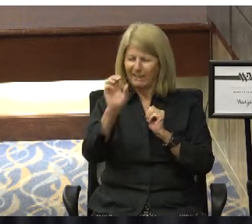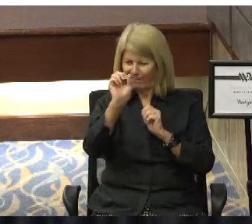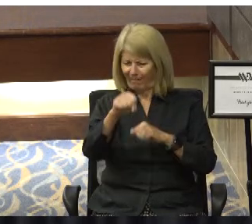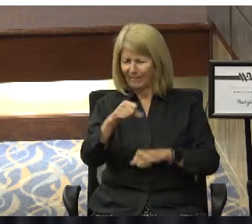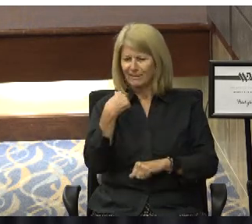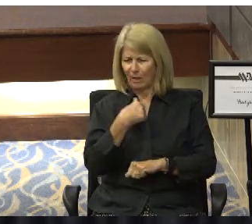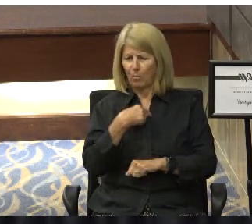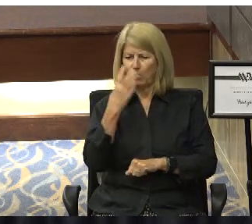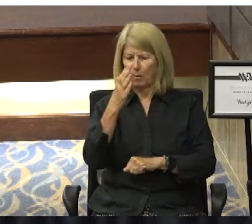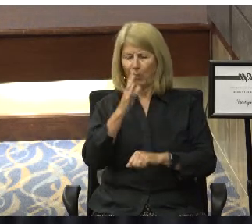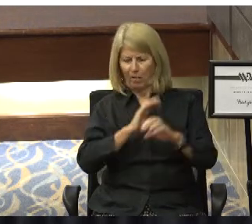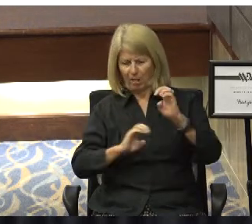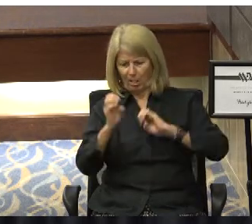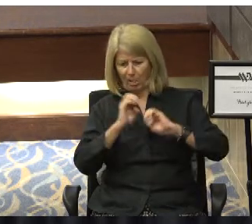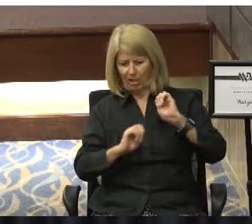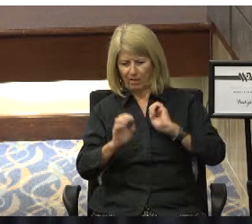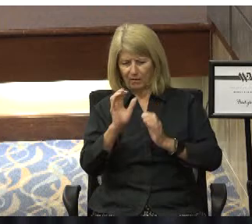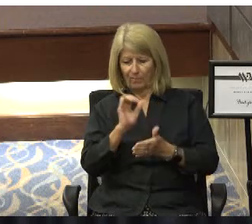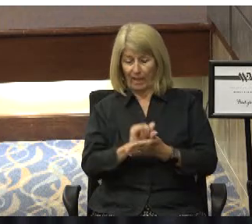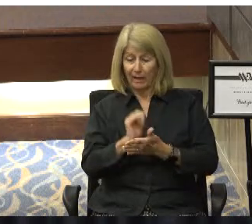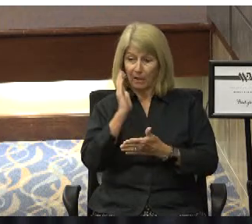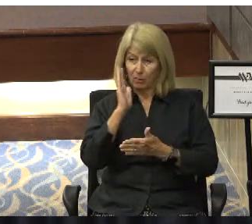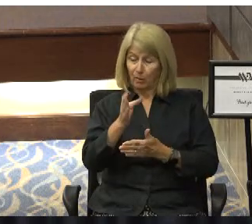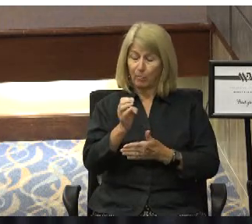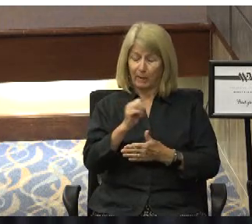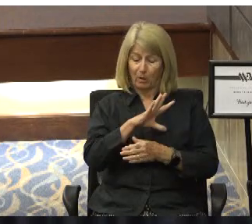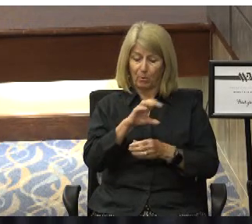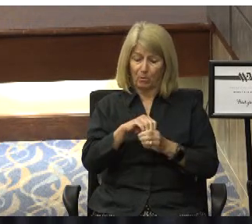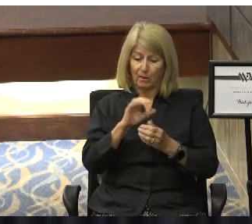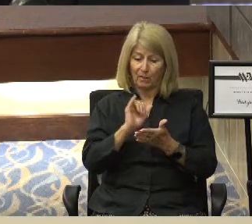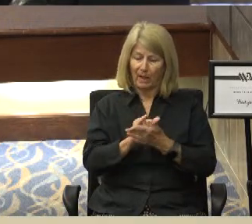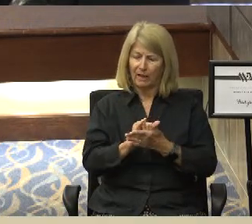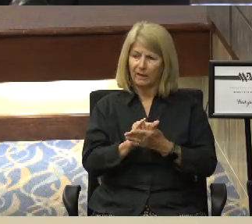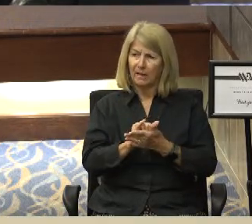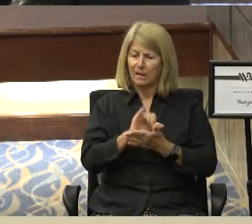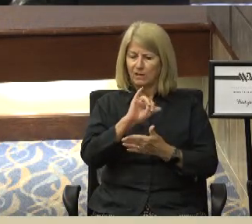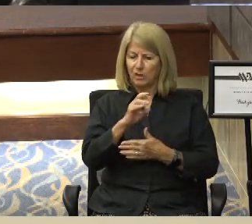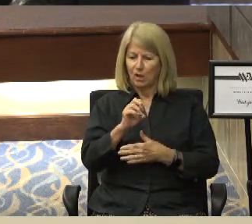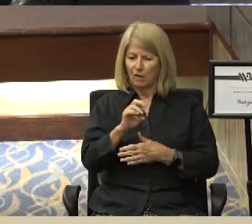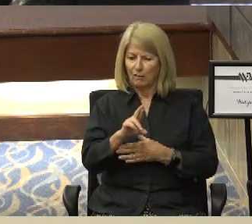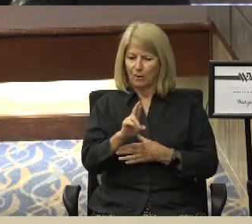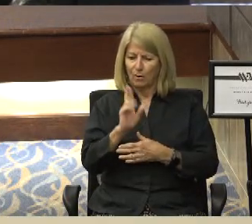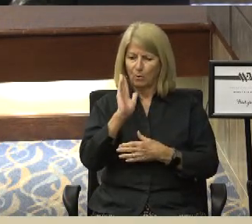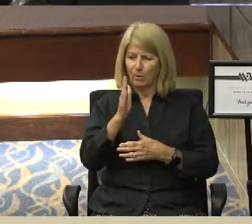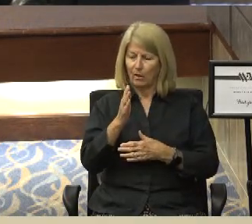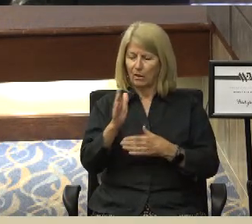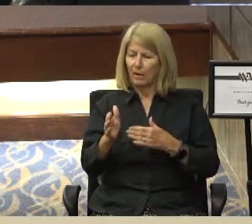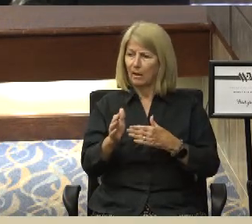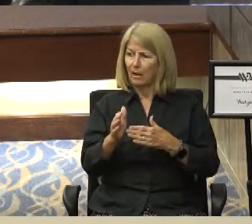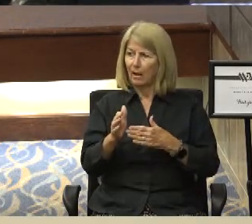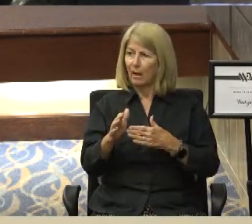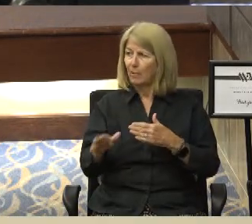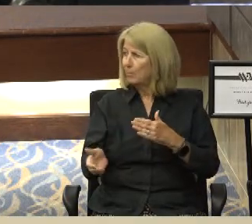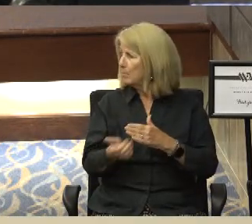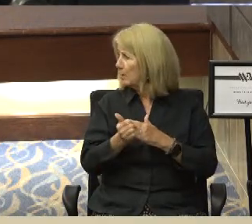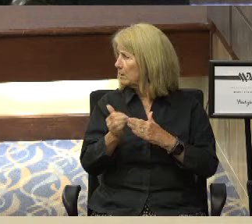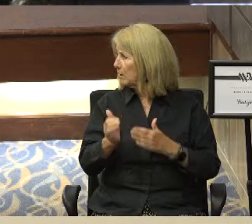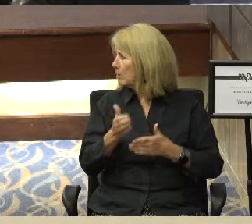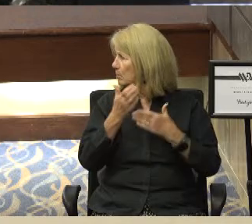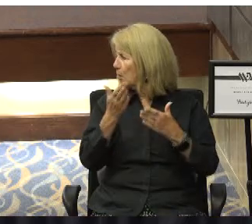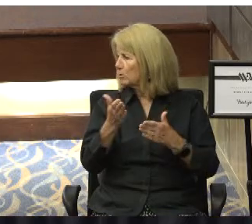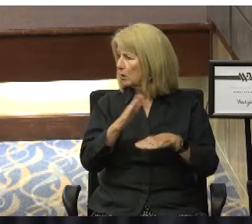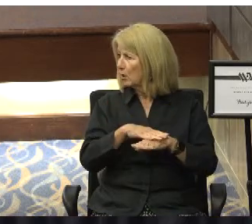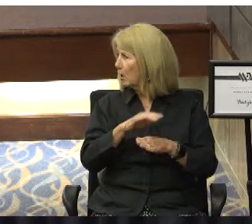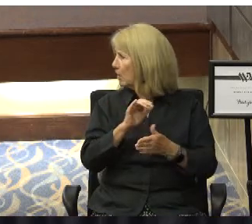we'll be exploring that, and absolutely we're fine with that. Jennifer, do we need to amend a motion on that, or is that? Yeah, I mean,